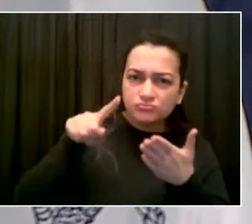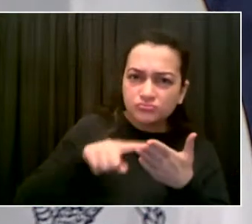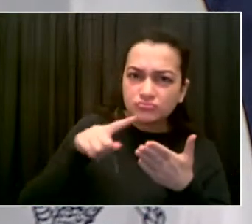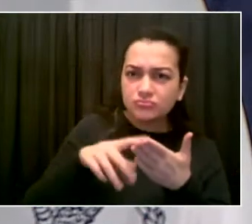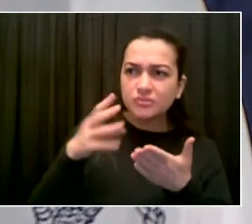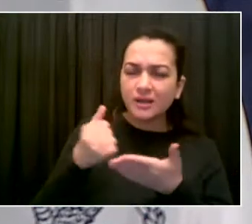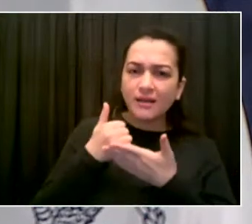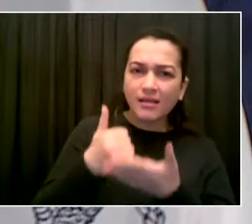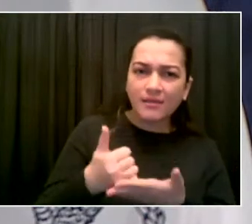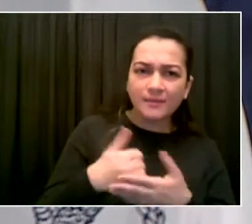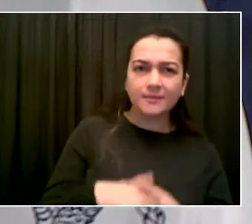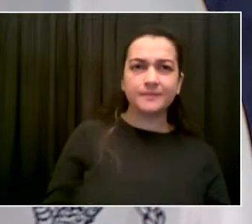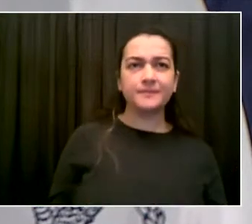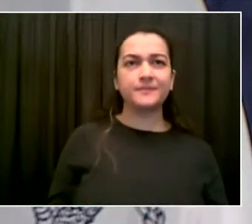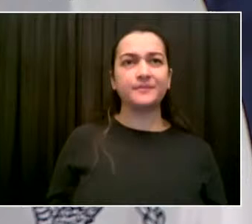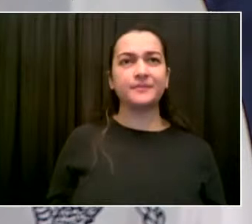answers.